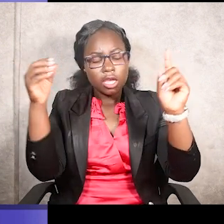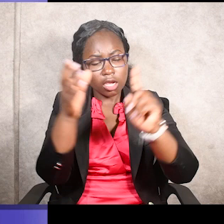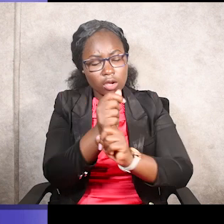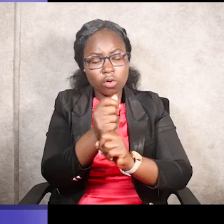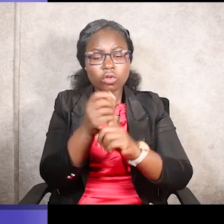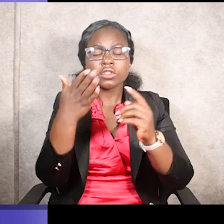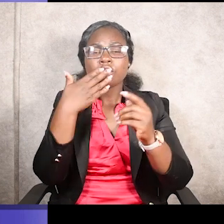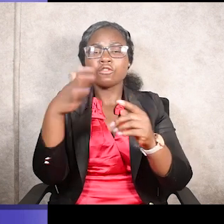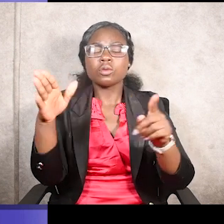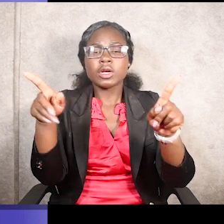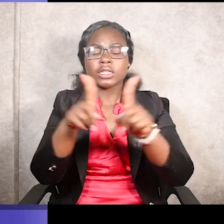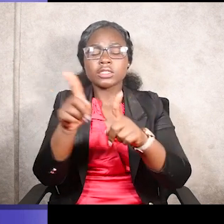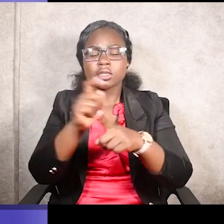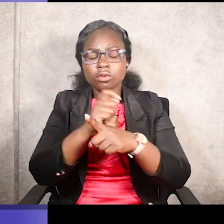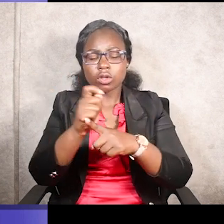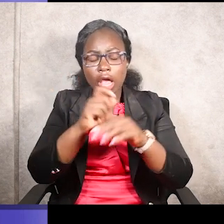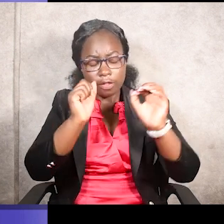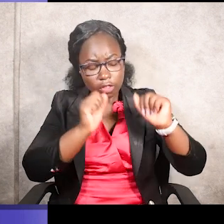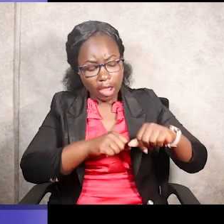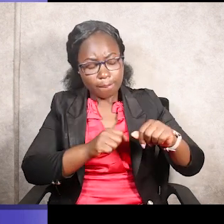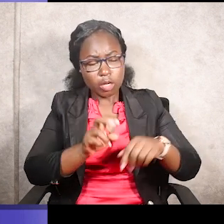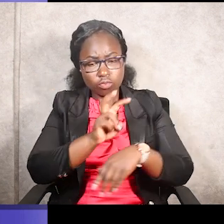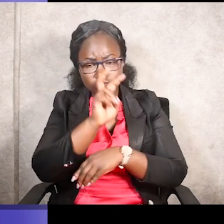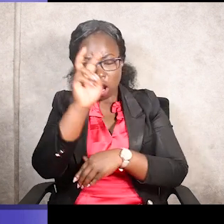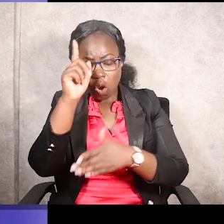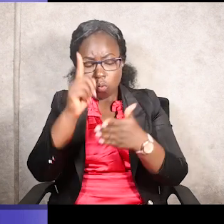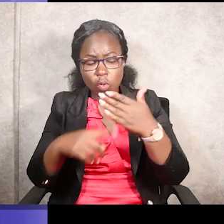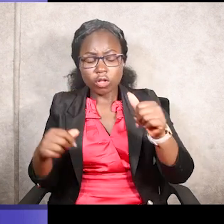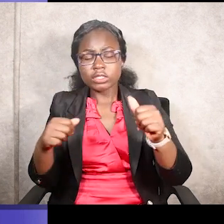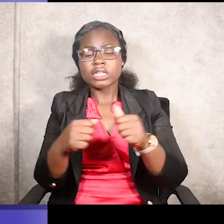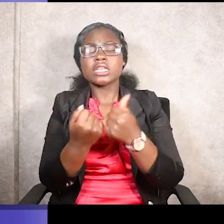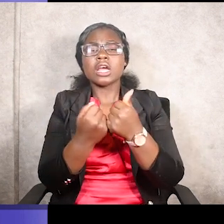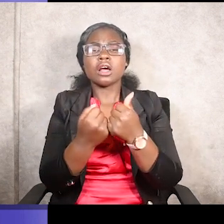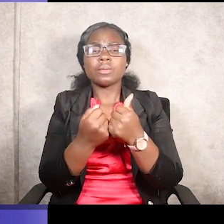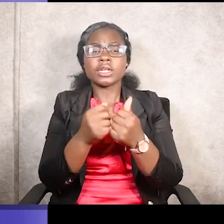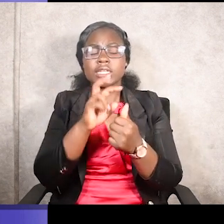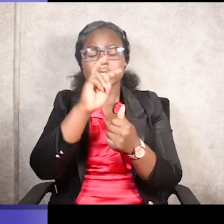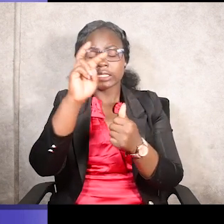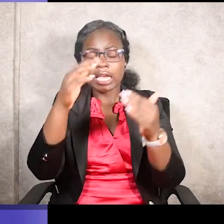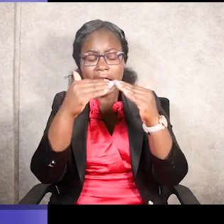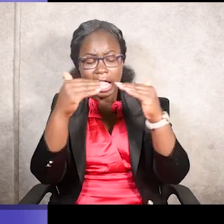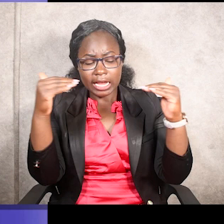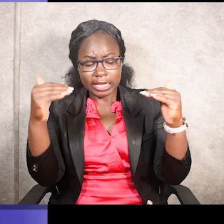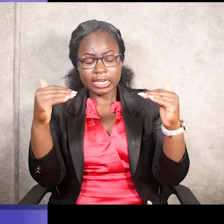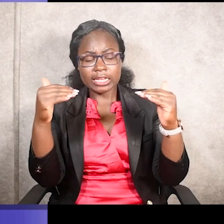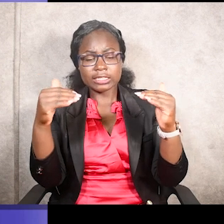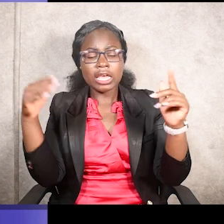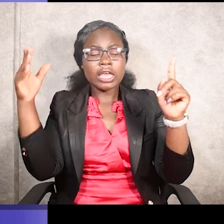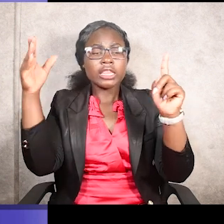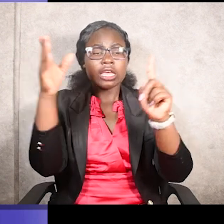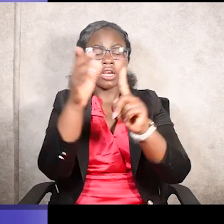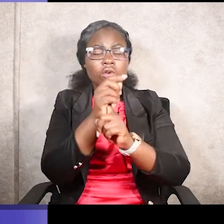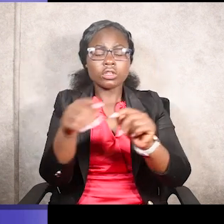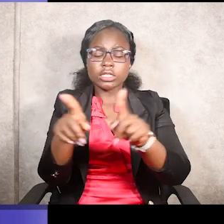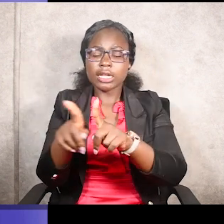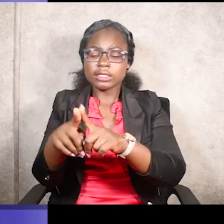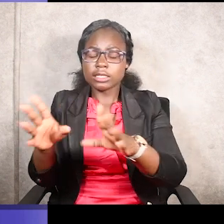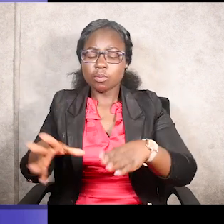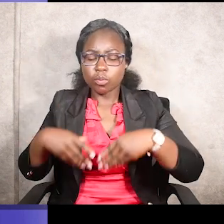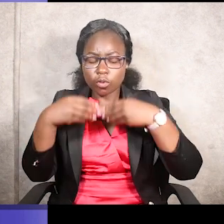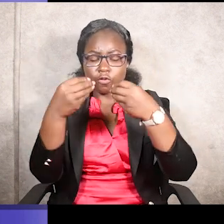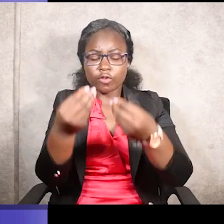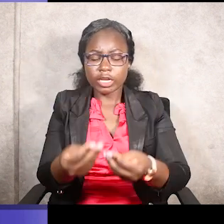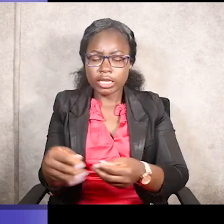and coaching, just the ability to check what is happening, measuring that against the goals, and providing the